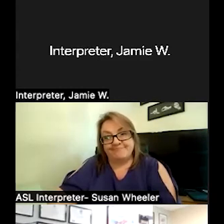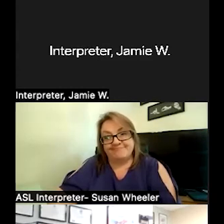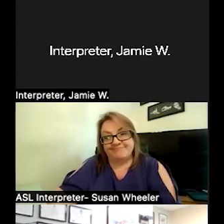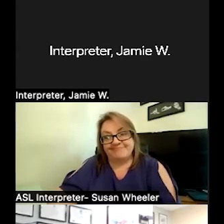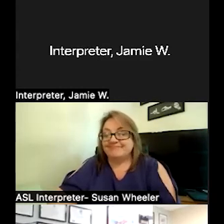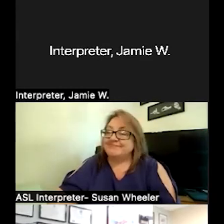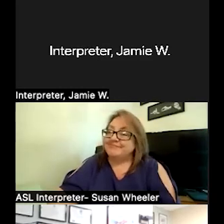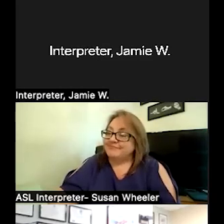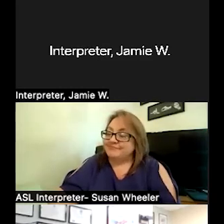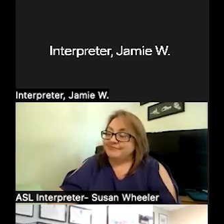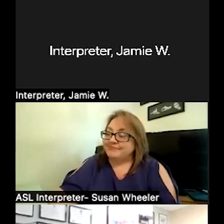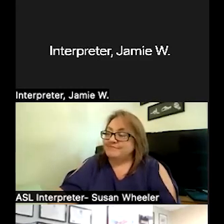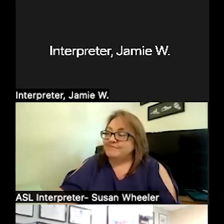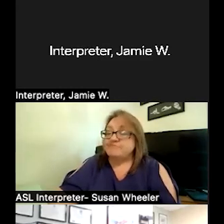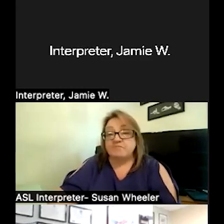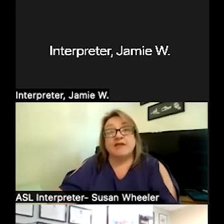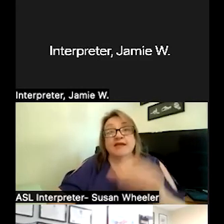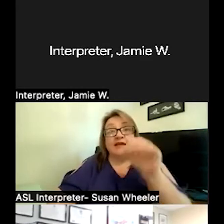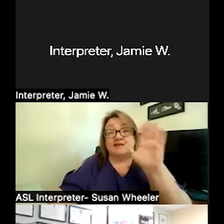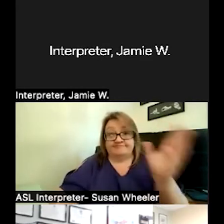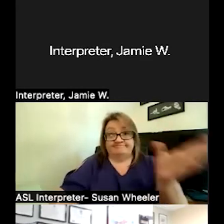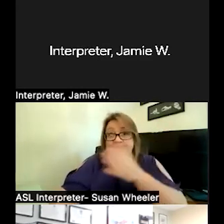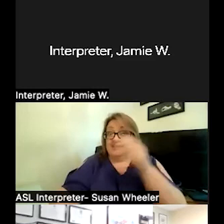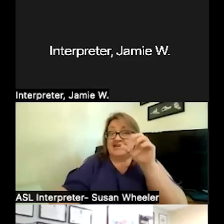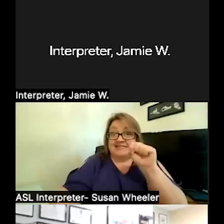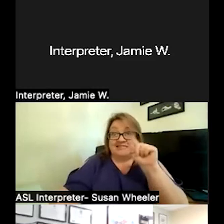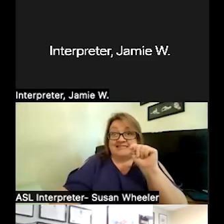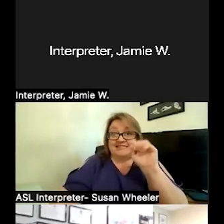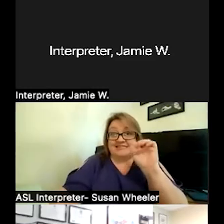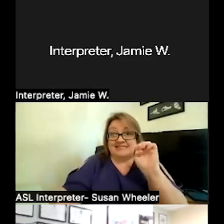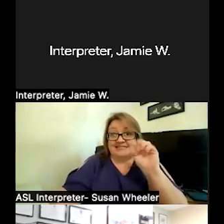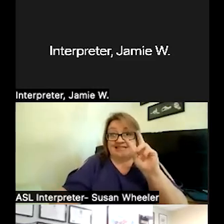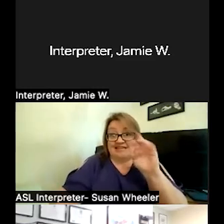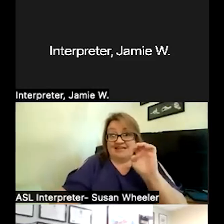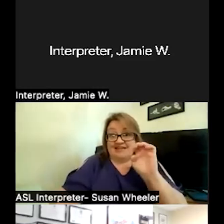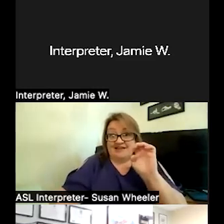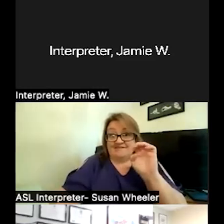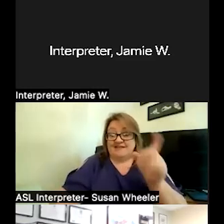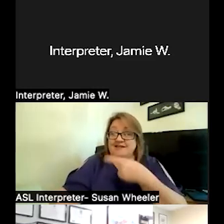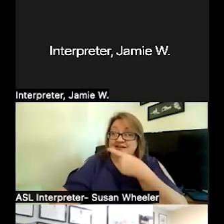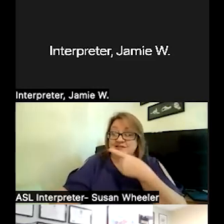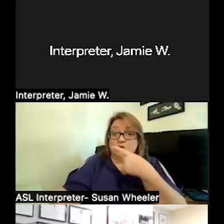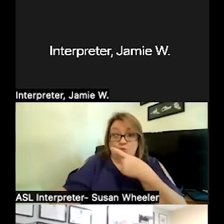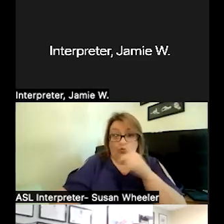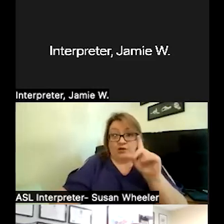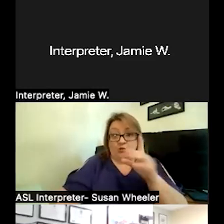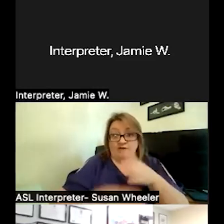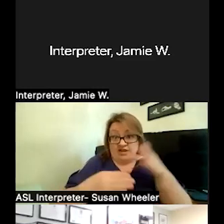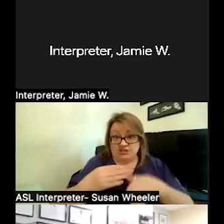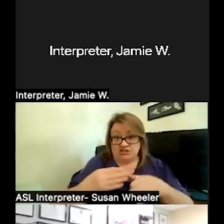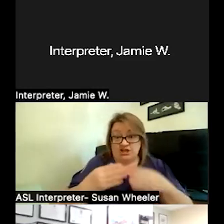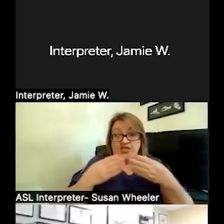Okay, and I believe Steve's got one slide here on an after-action report. Let him finish this up, Yeah. and we'll be